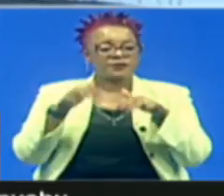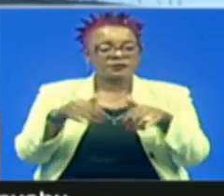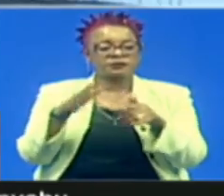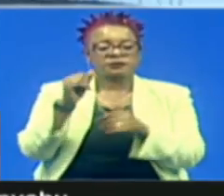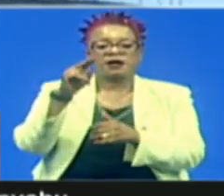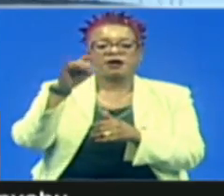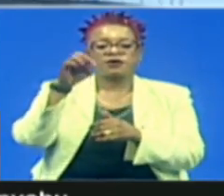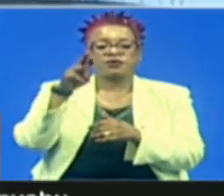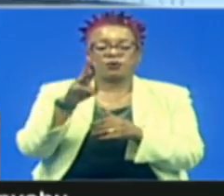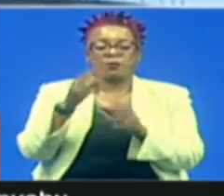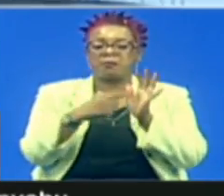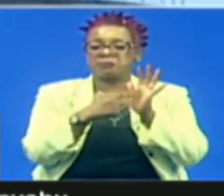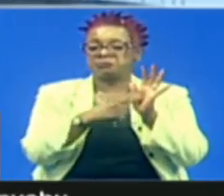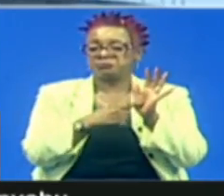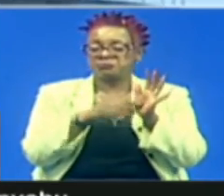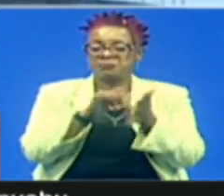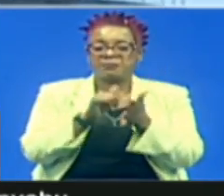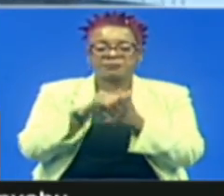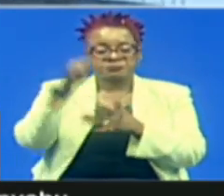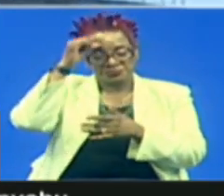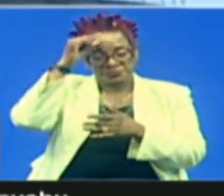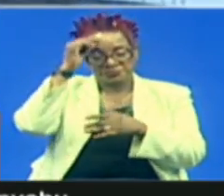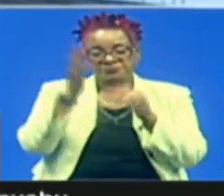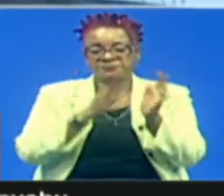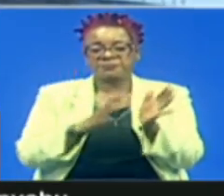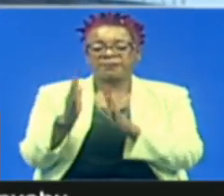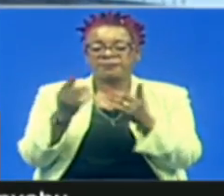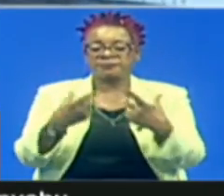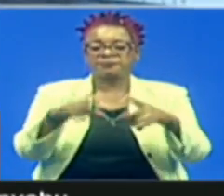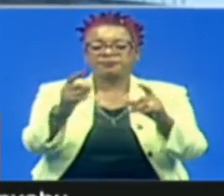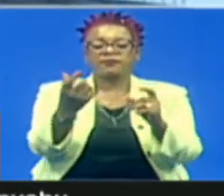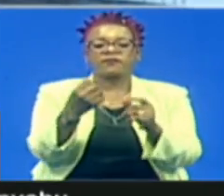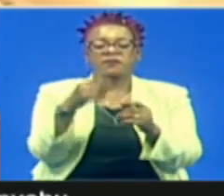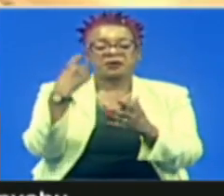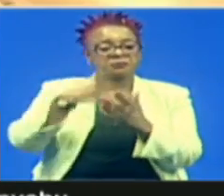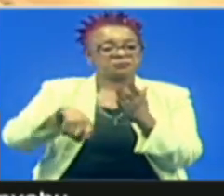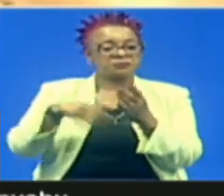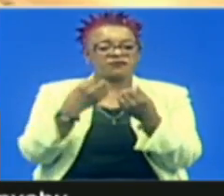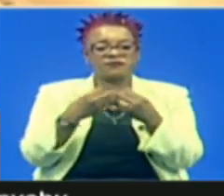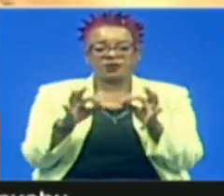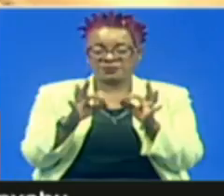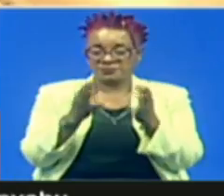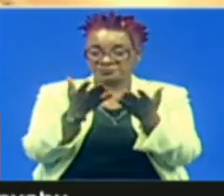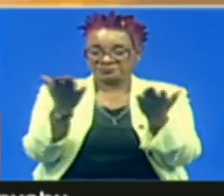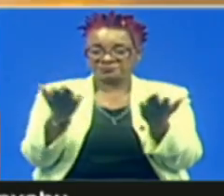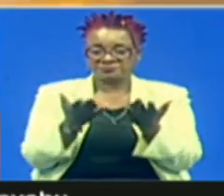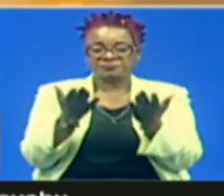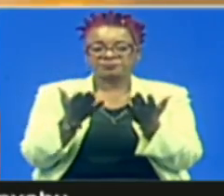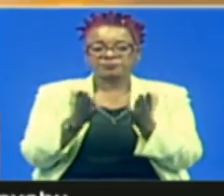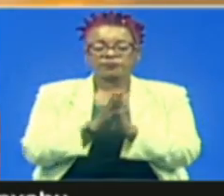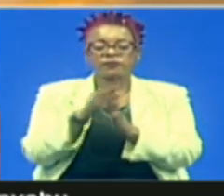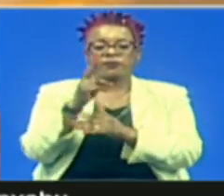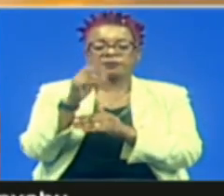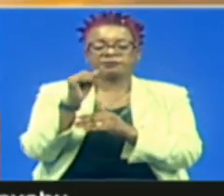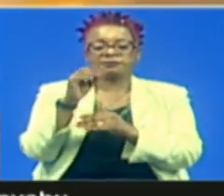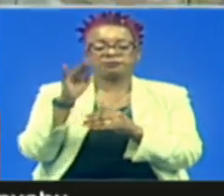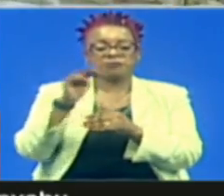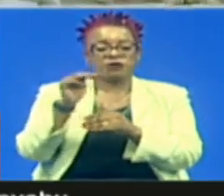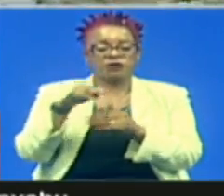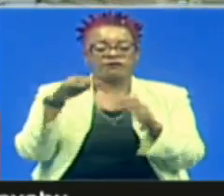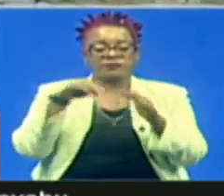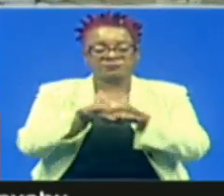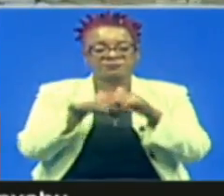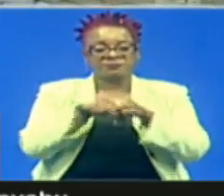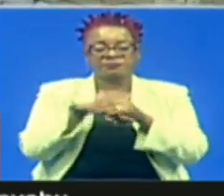Tuimur, indicated that the government was preparing to allow duty-free importation of at least 12.5 million bags of maize to